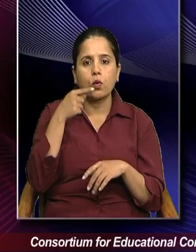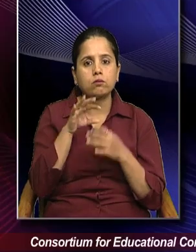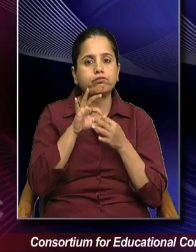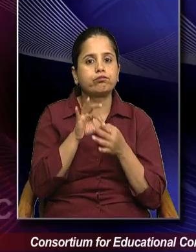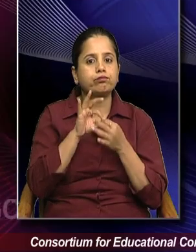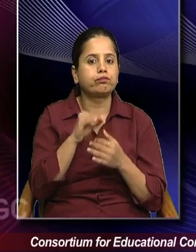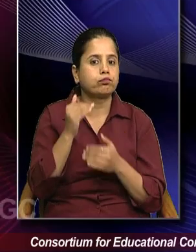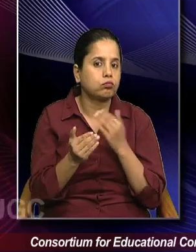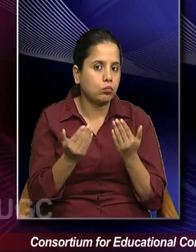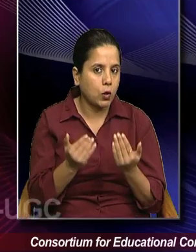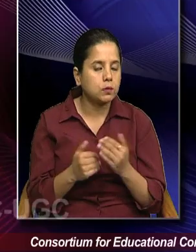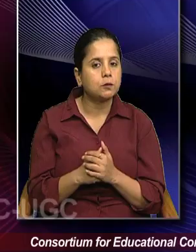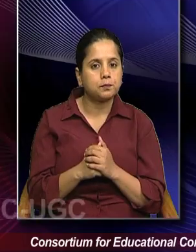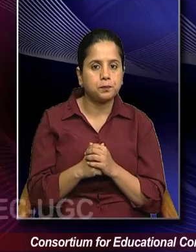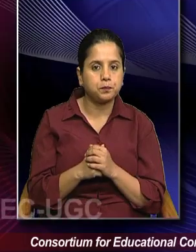engaging.